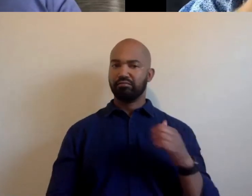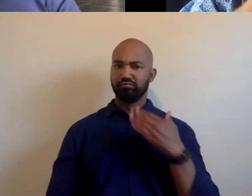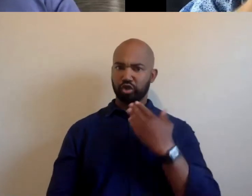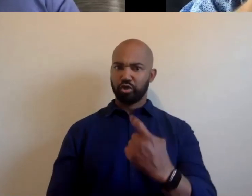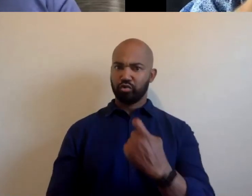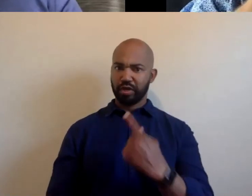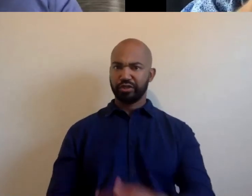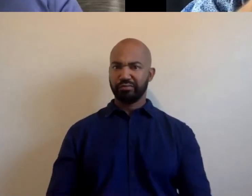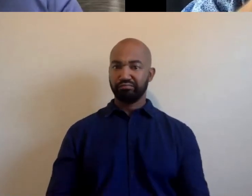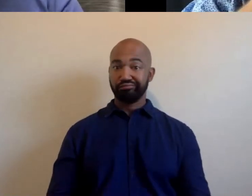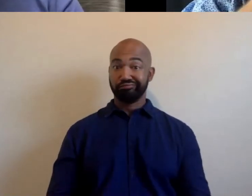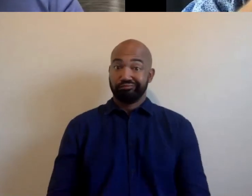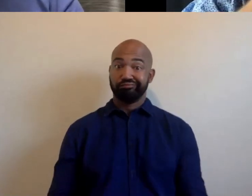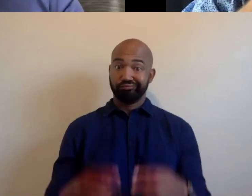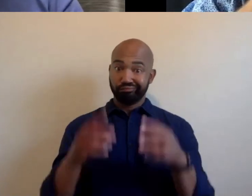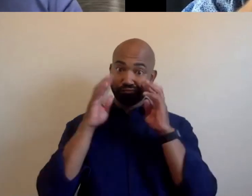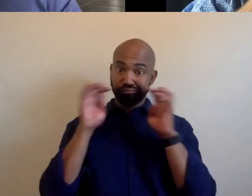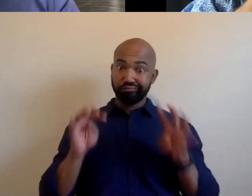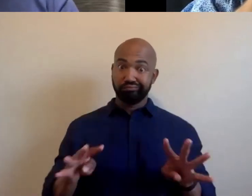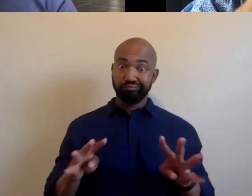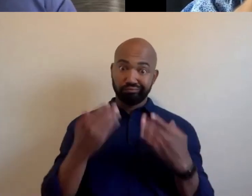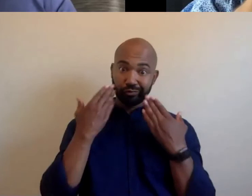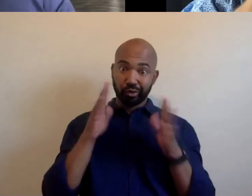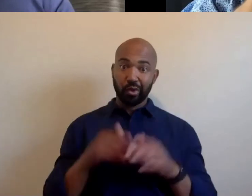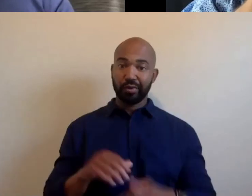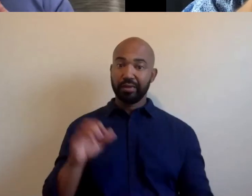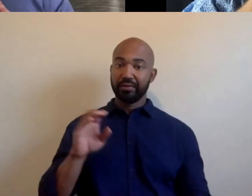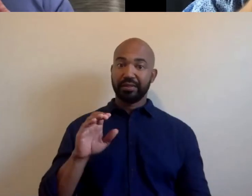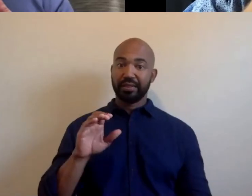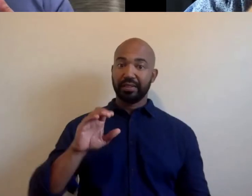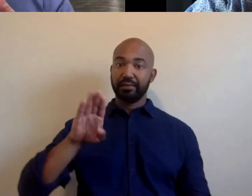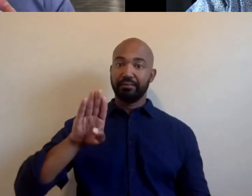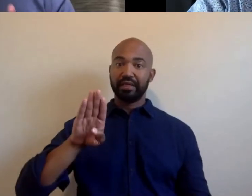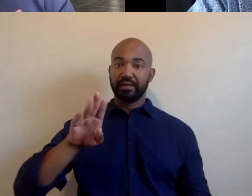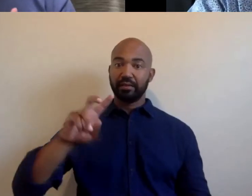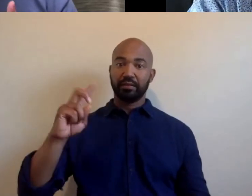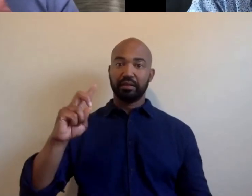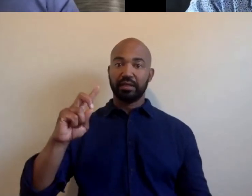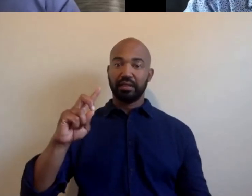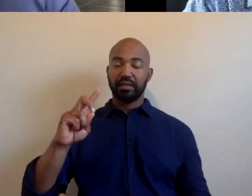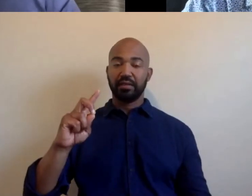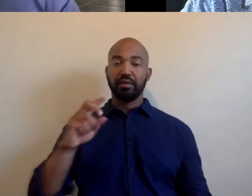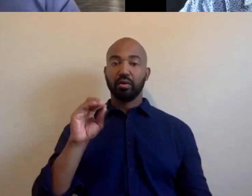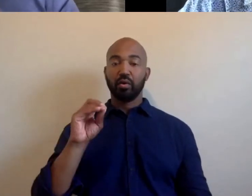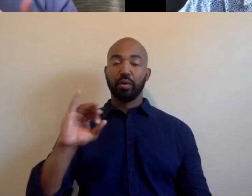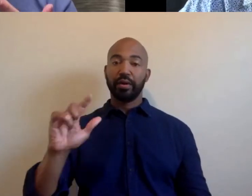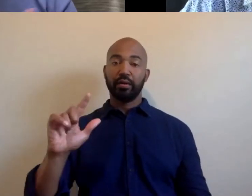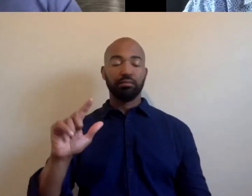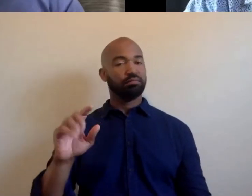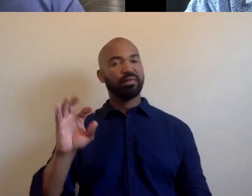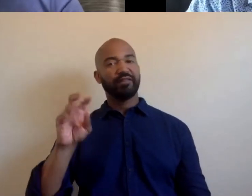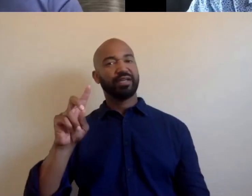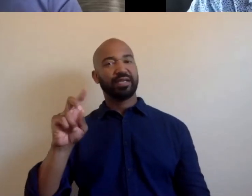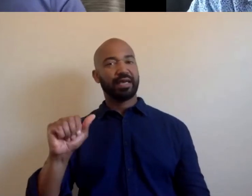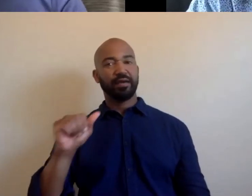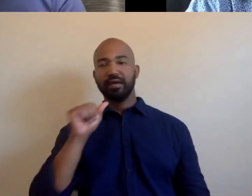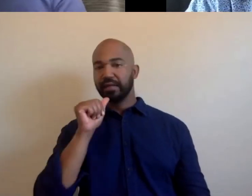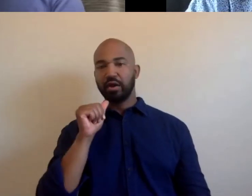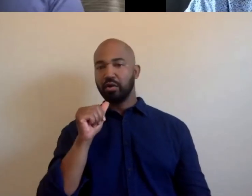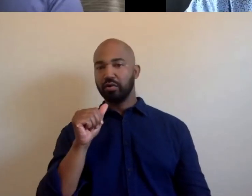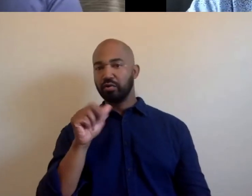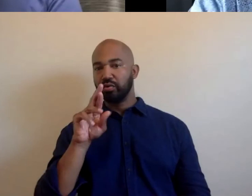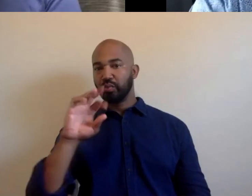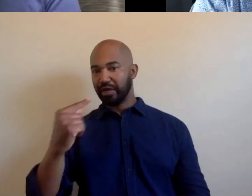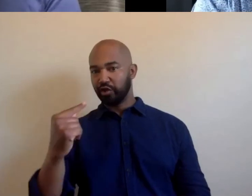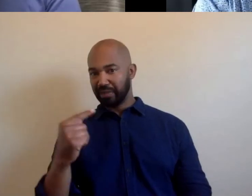So I don't know. The truth is I don't know. CBD oil is not regulated by the FDA. So we can't really take it to the bank per